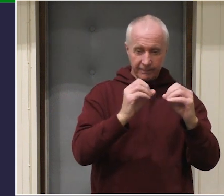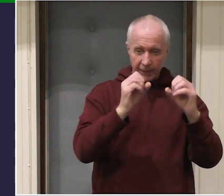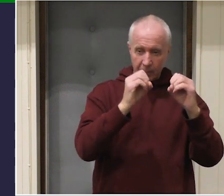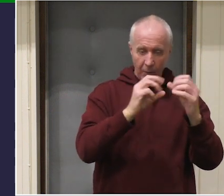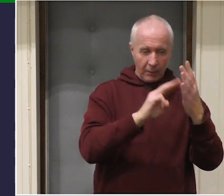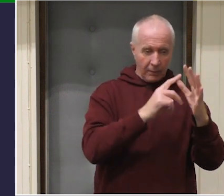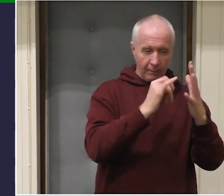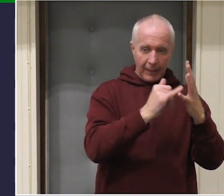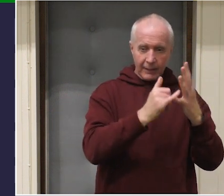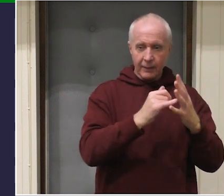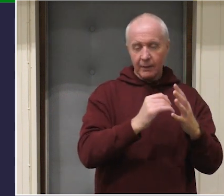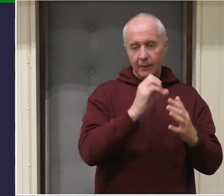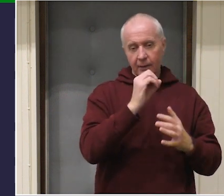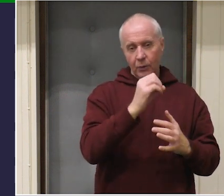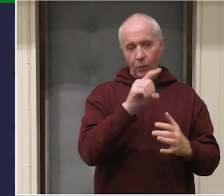to 0.3%.